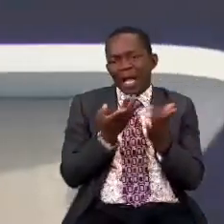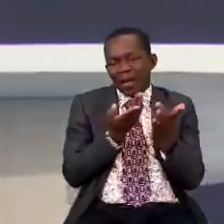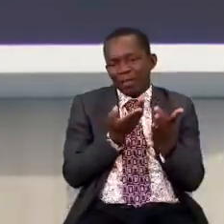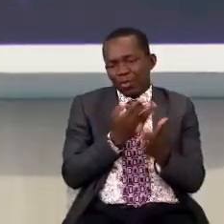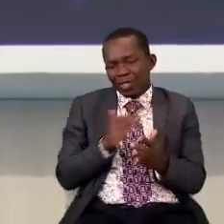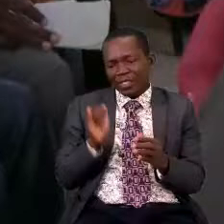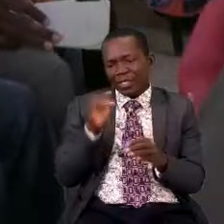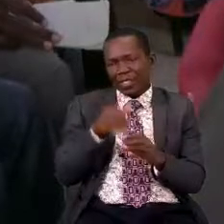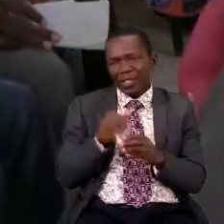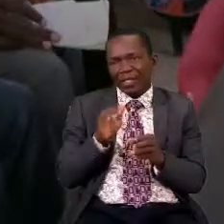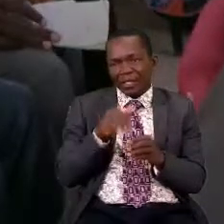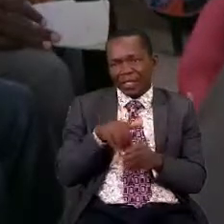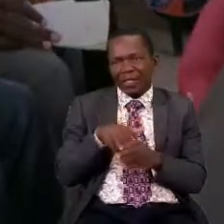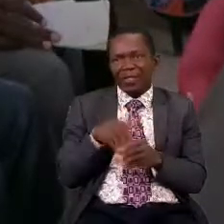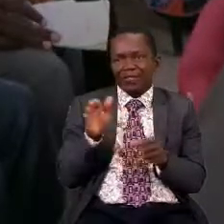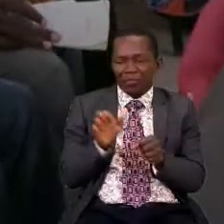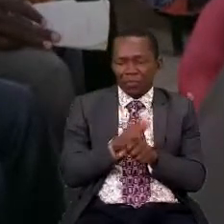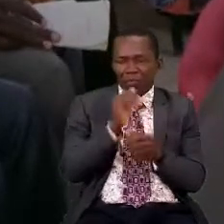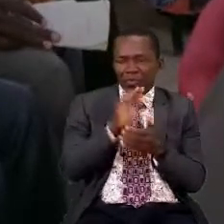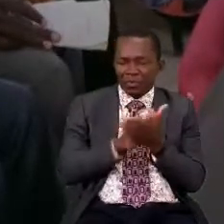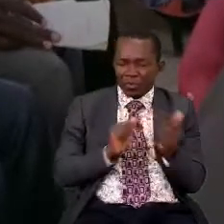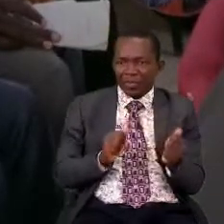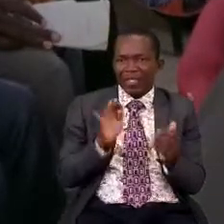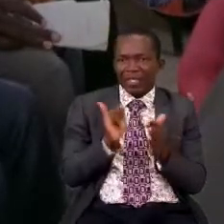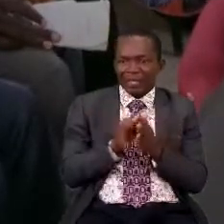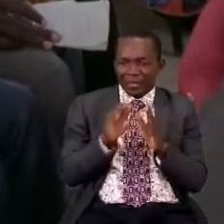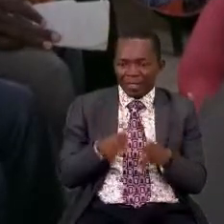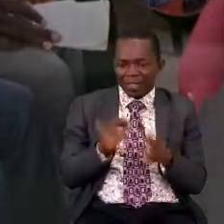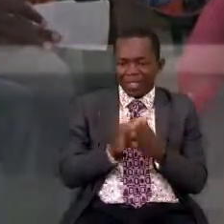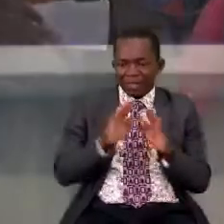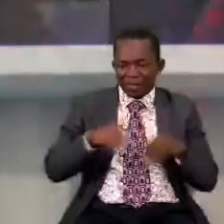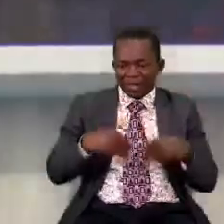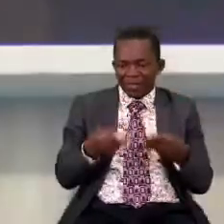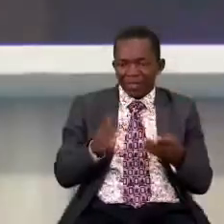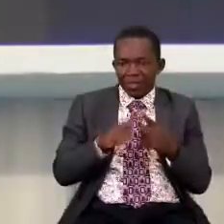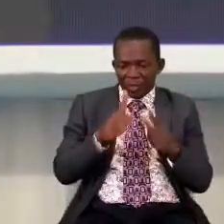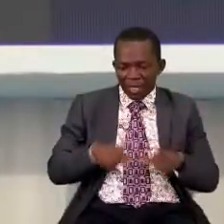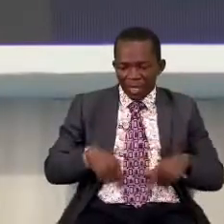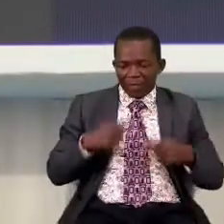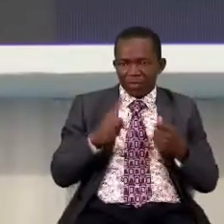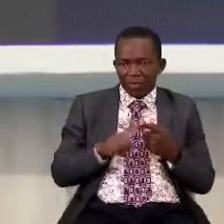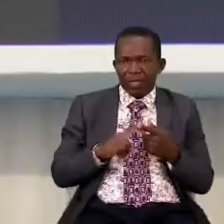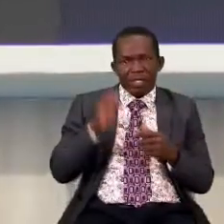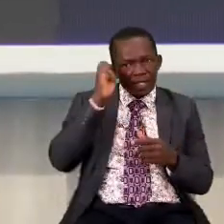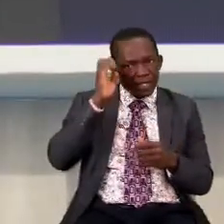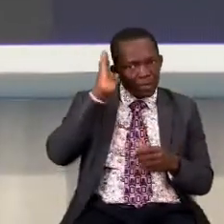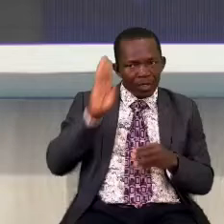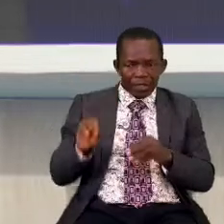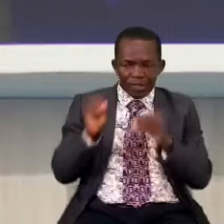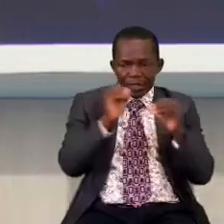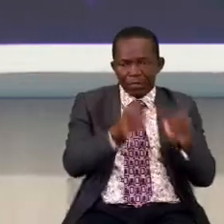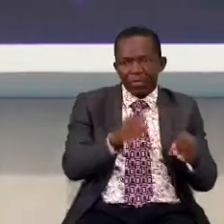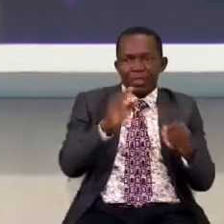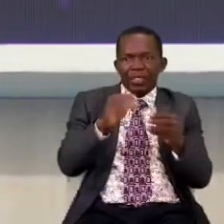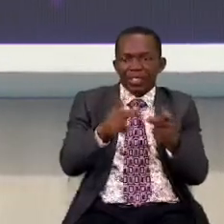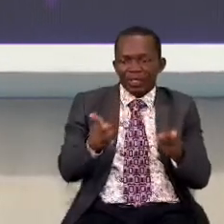the right place. The one you have believed, your Jesus, your Savior, the captain of